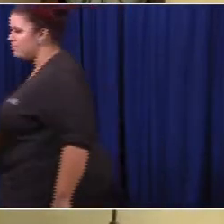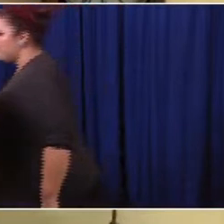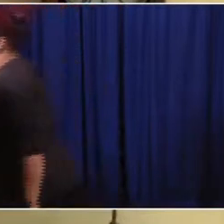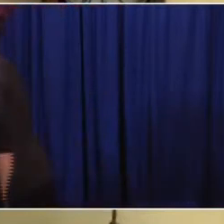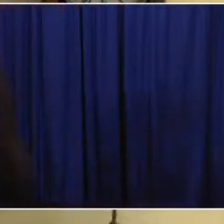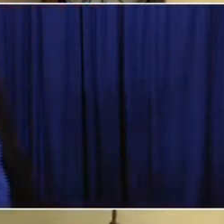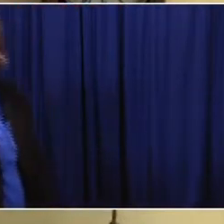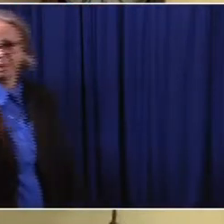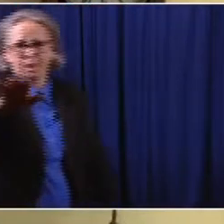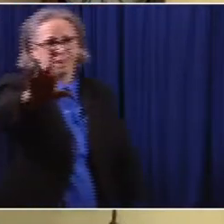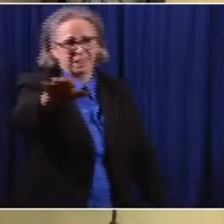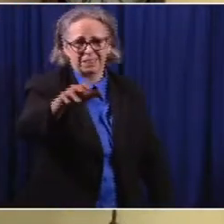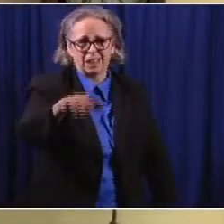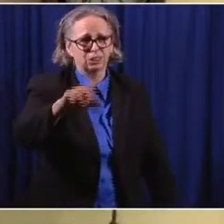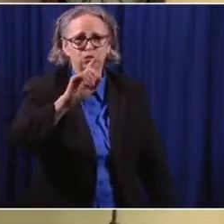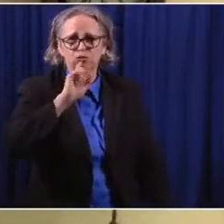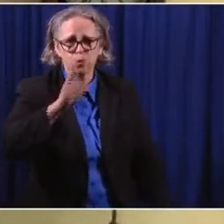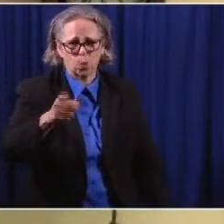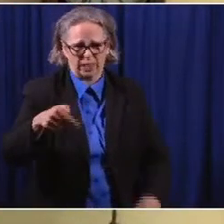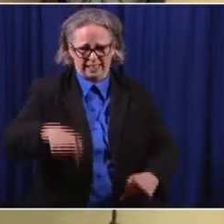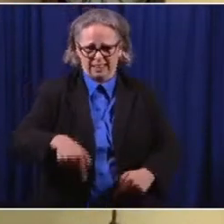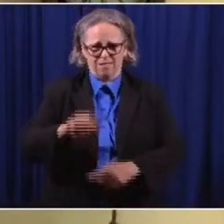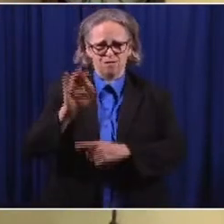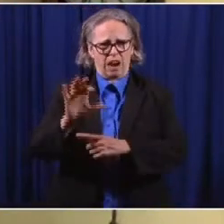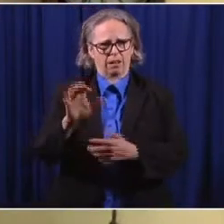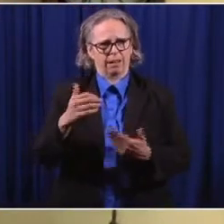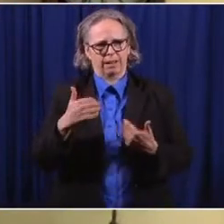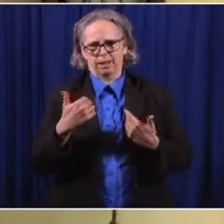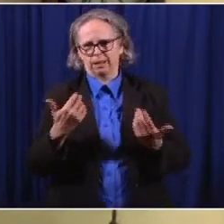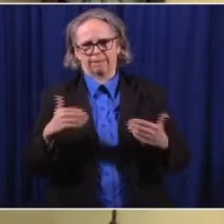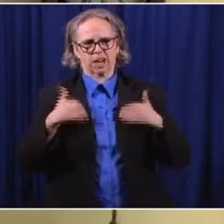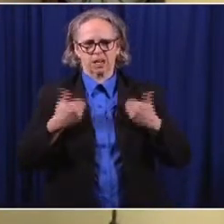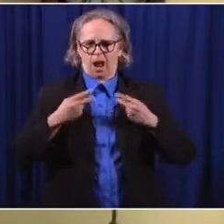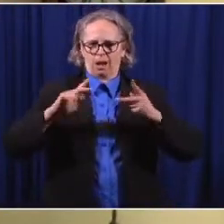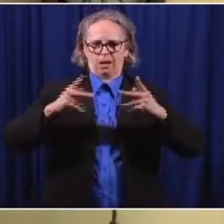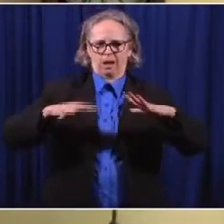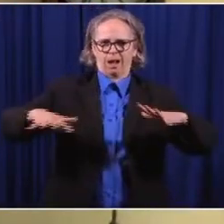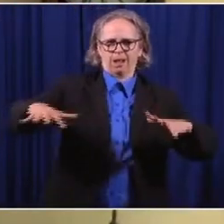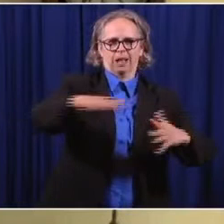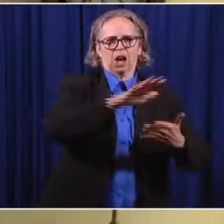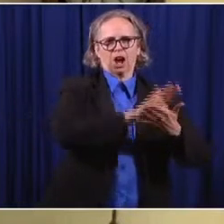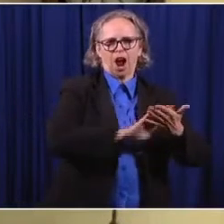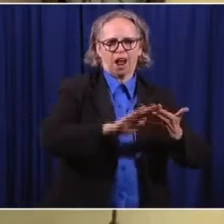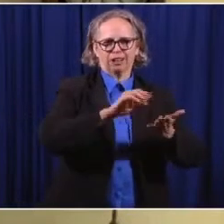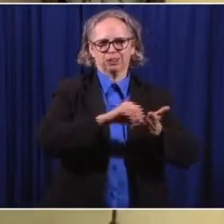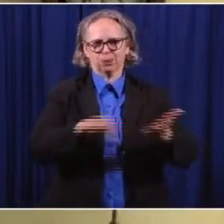county based on population. It's a city. Columbus is a young city,